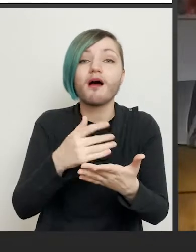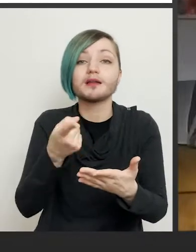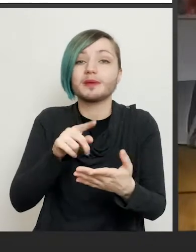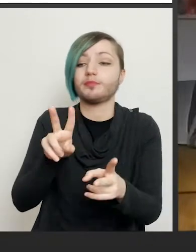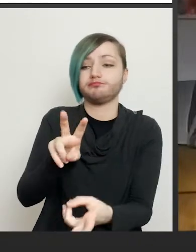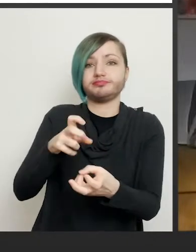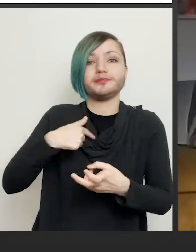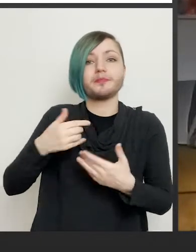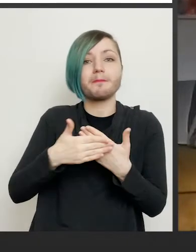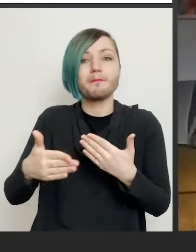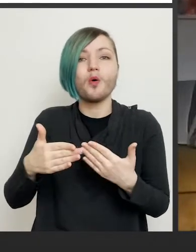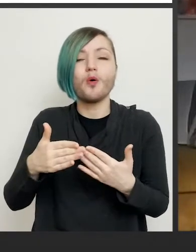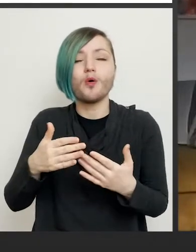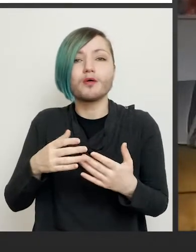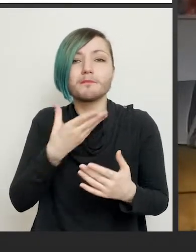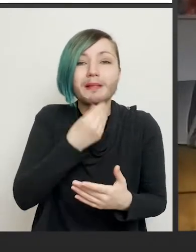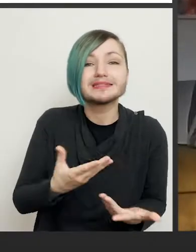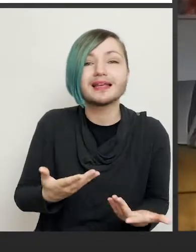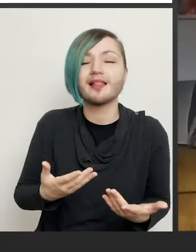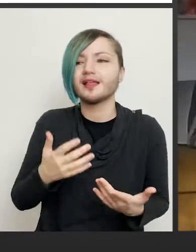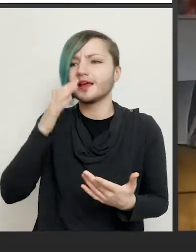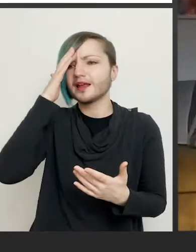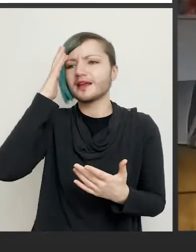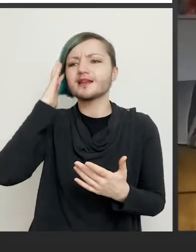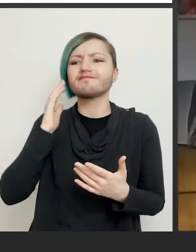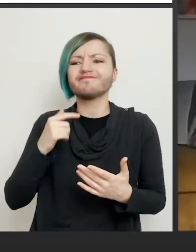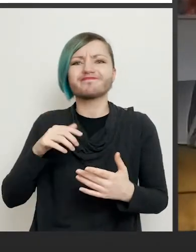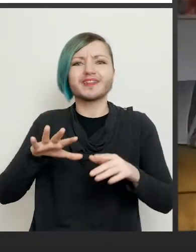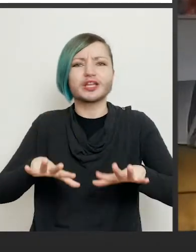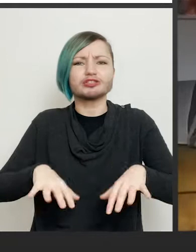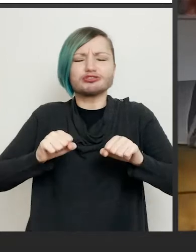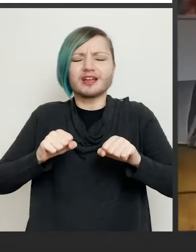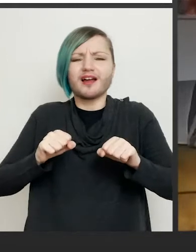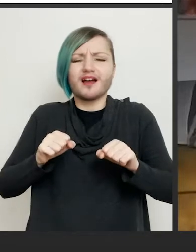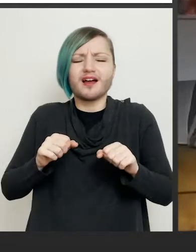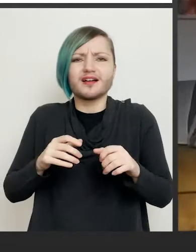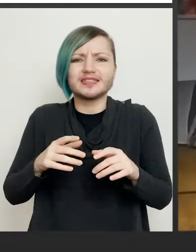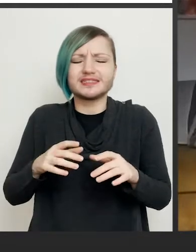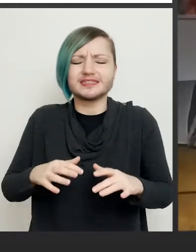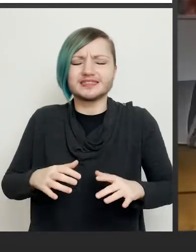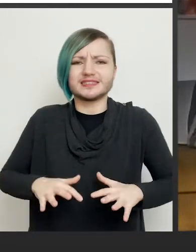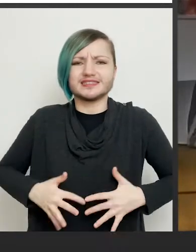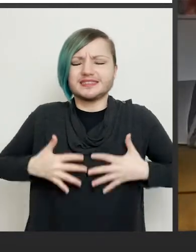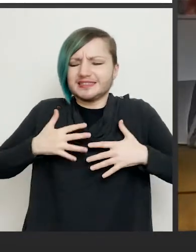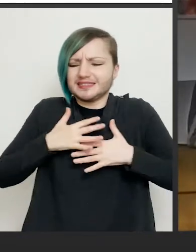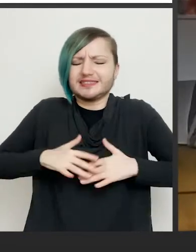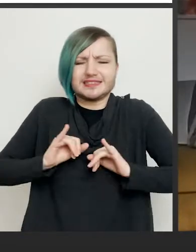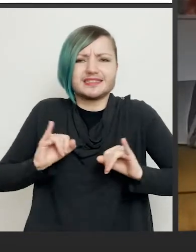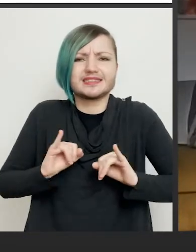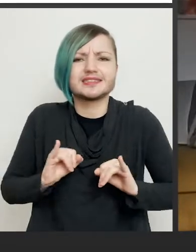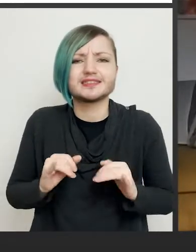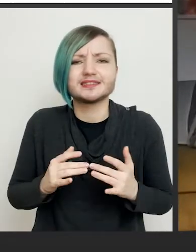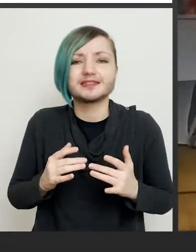really triggering for me in terms of dysphoria. I've always been quite lucky that I've always been quite feminine, so I've always sort of walked the line